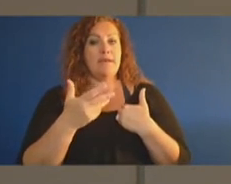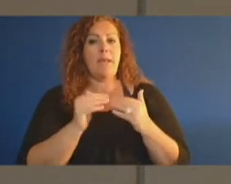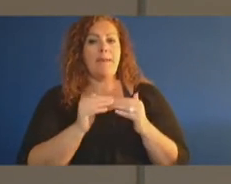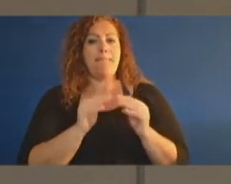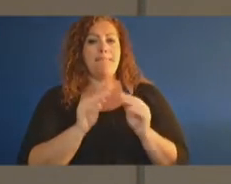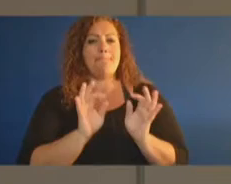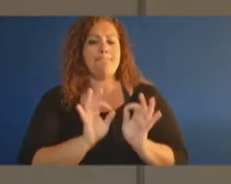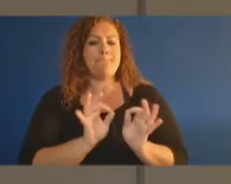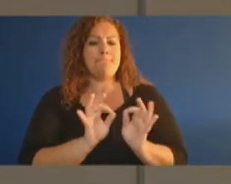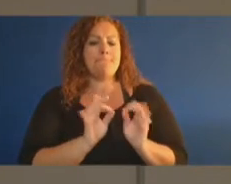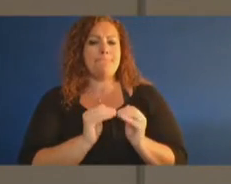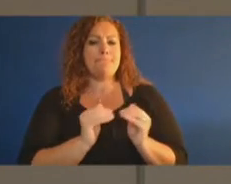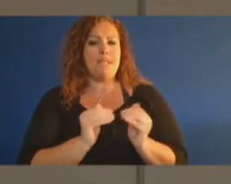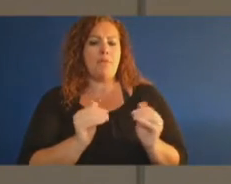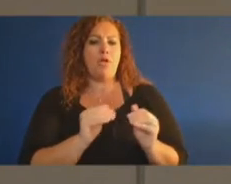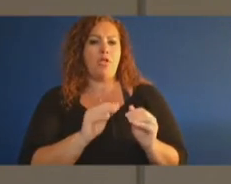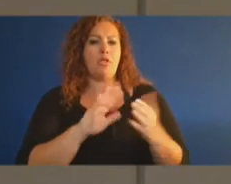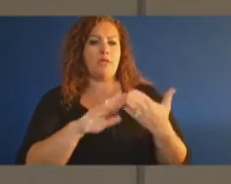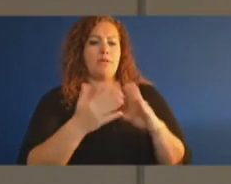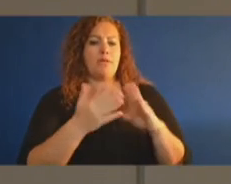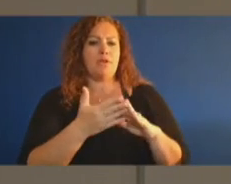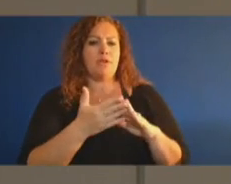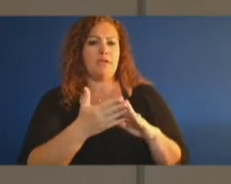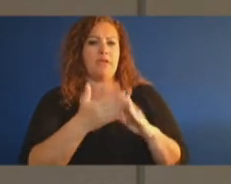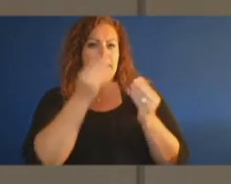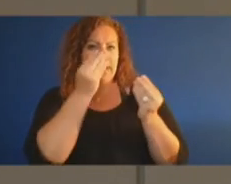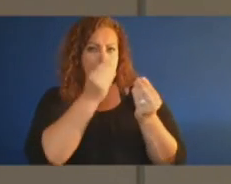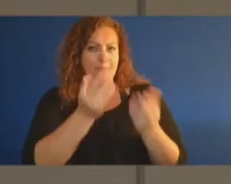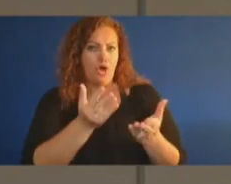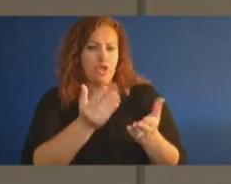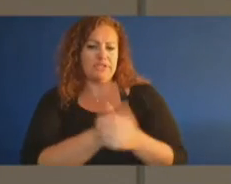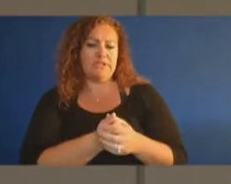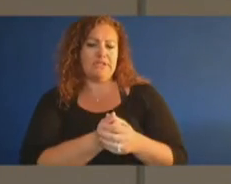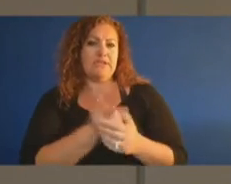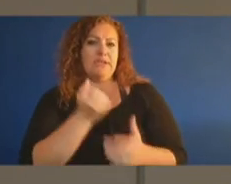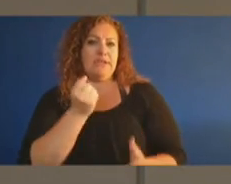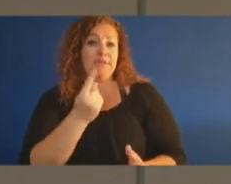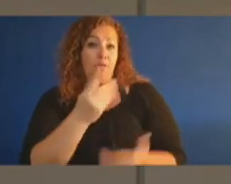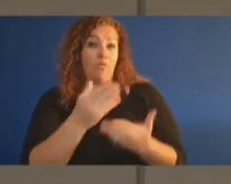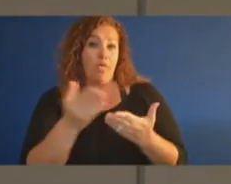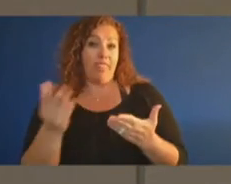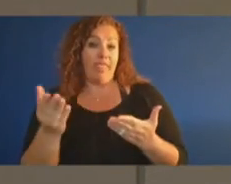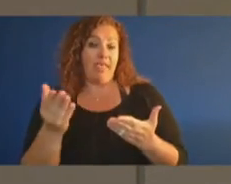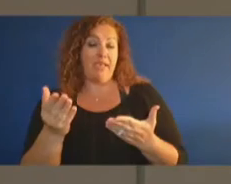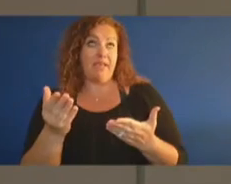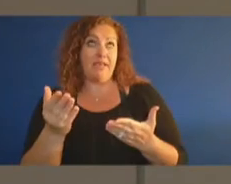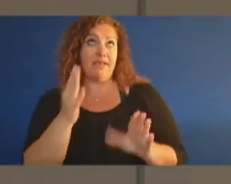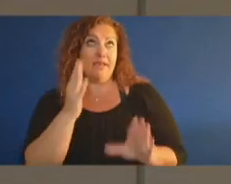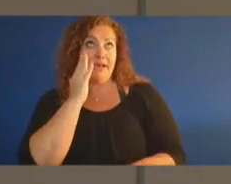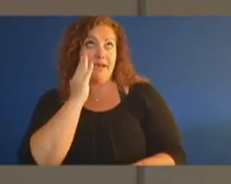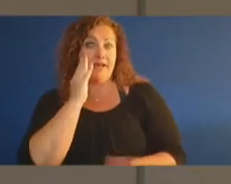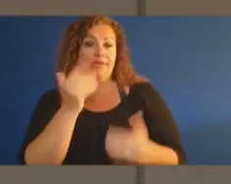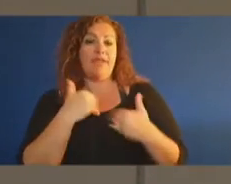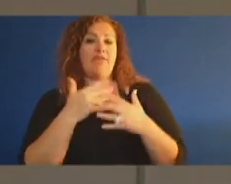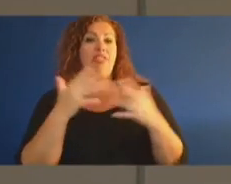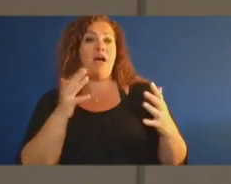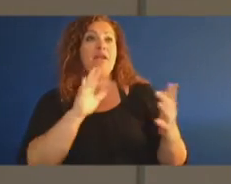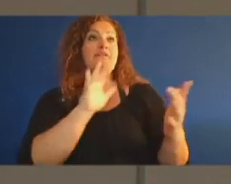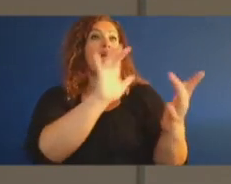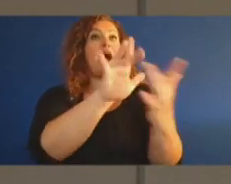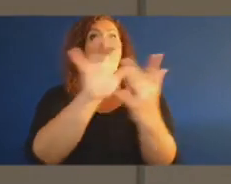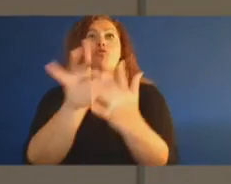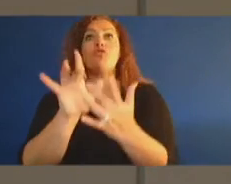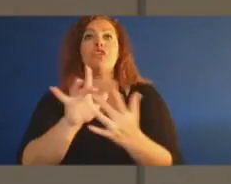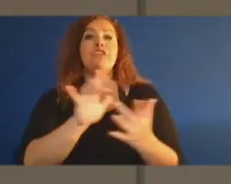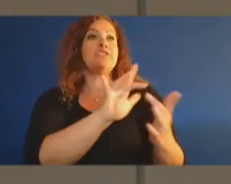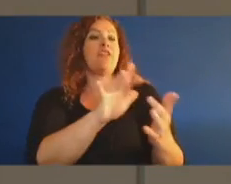Community input so one of the things that and and I know there was a lot of Outreach and we talked about this there was a lot